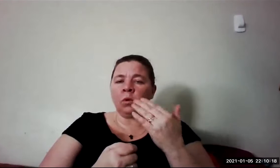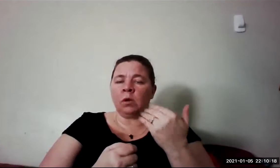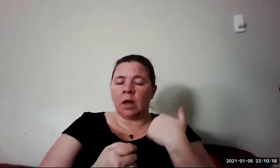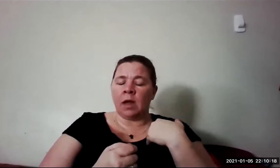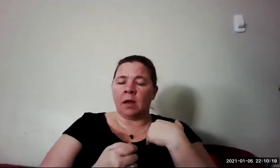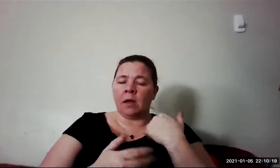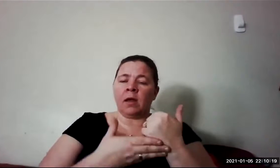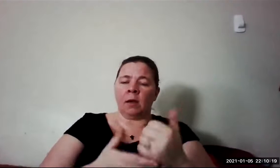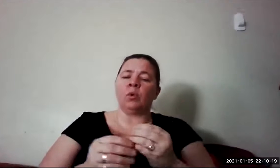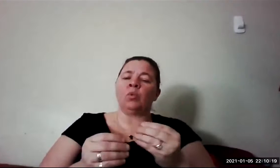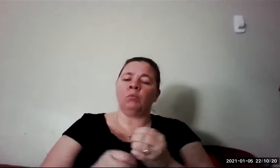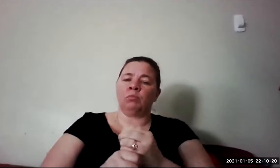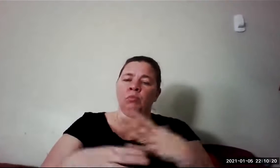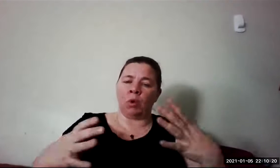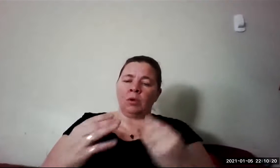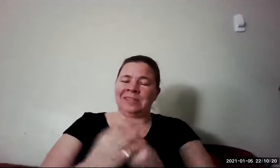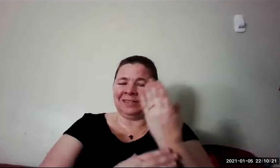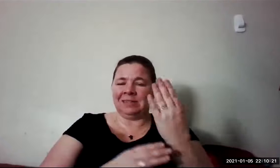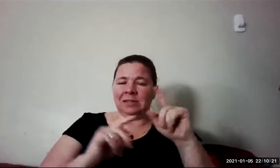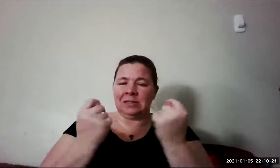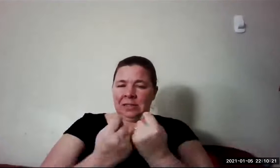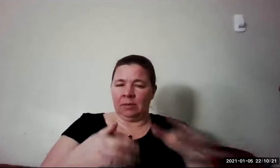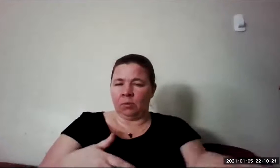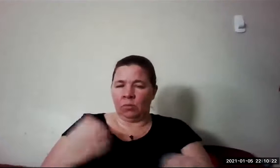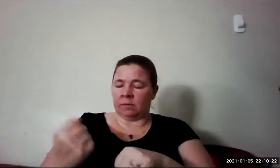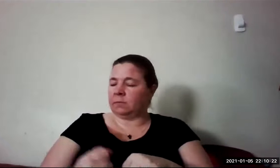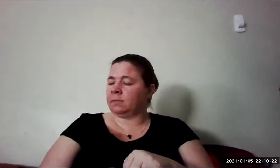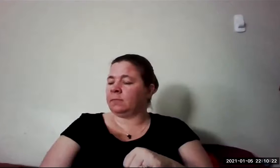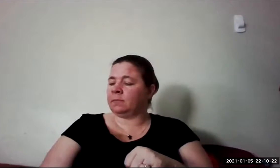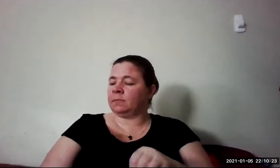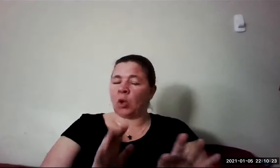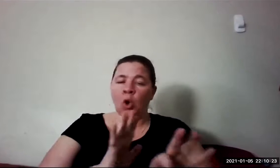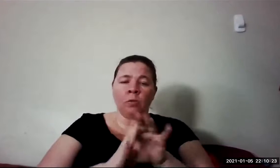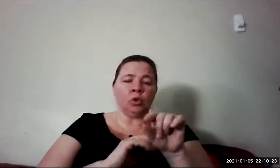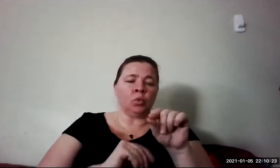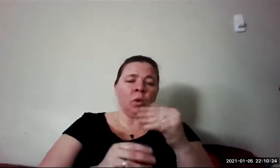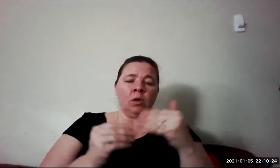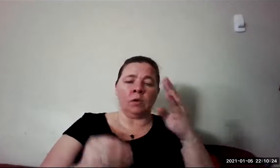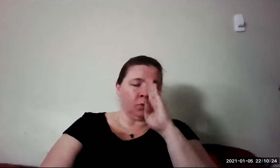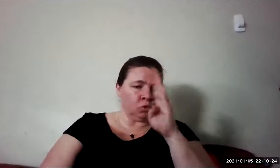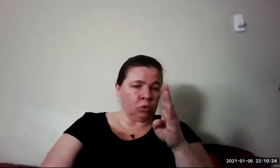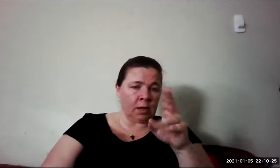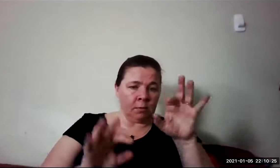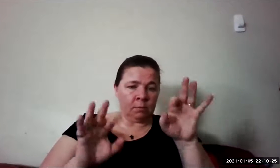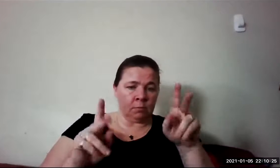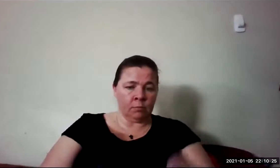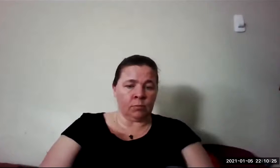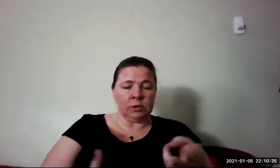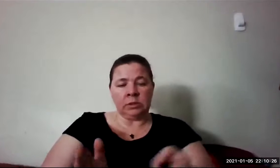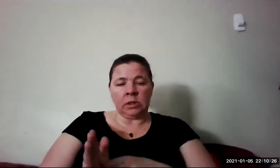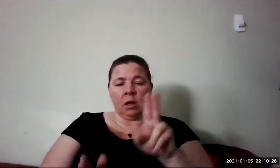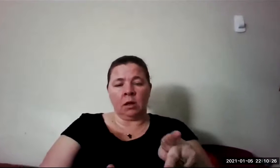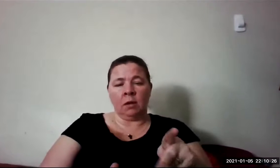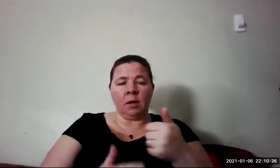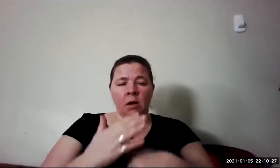even quicker. And so that's the option there. $20 for every direct person that signs up under you, either your